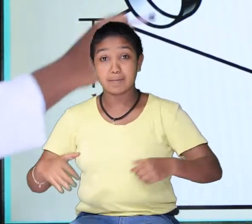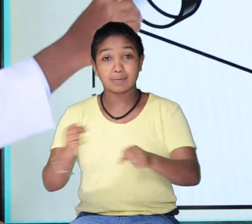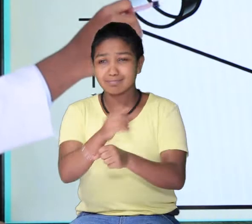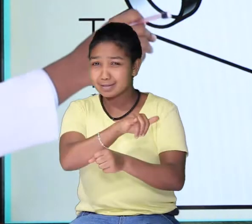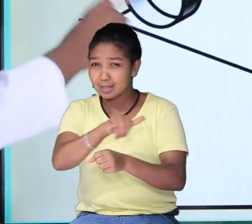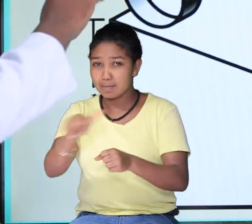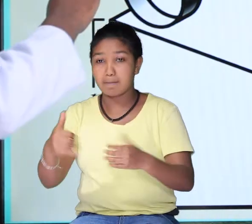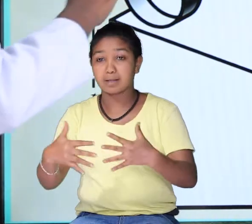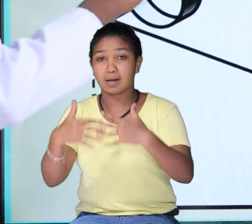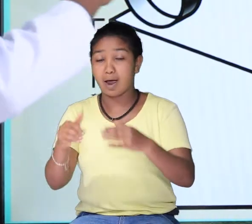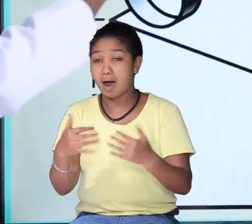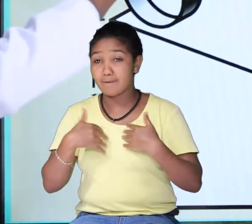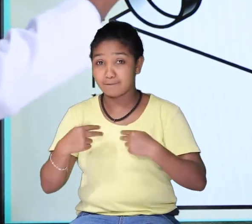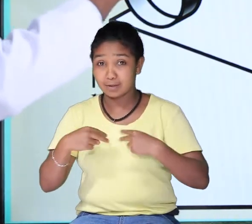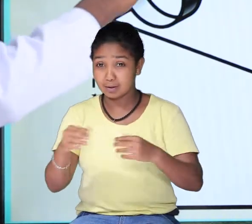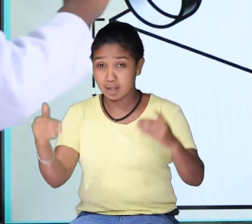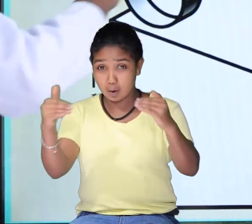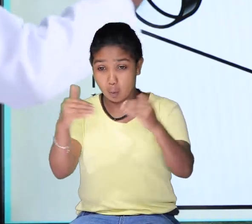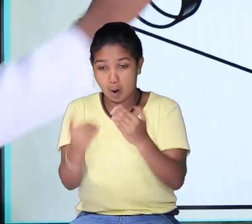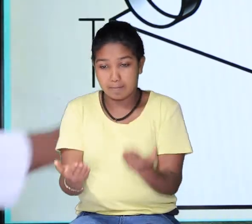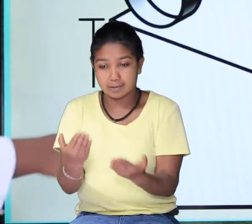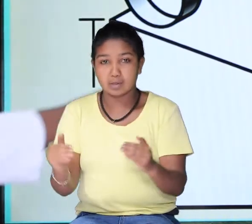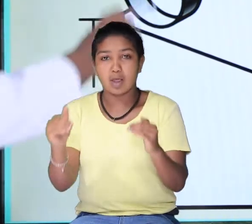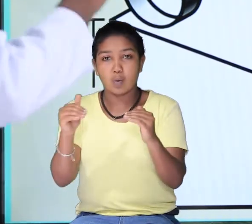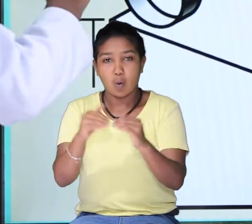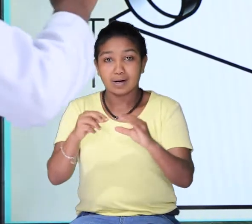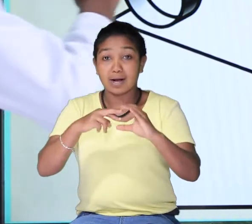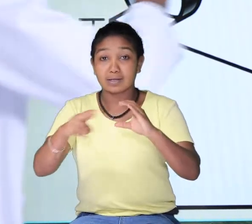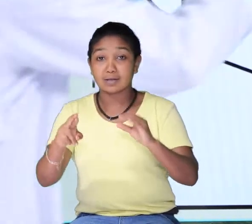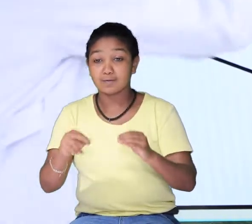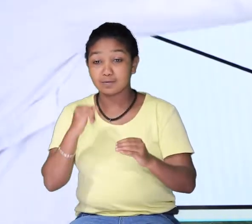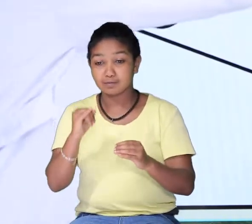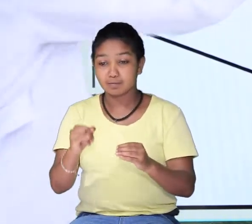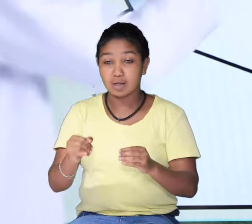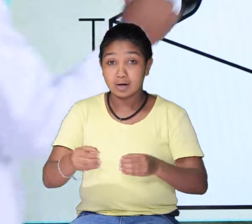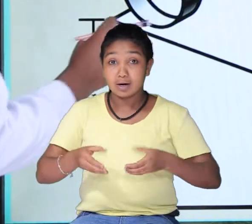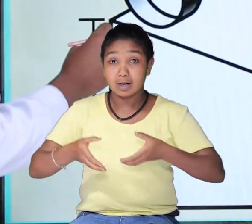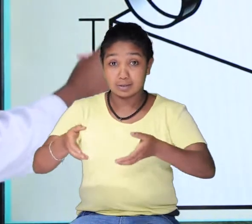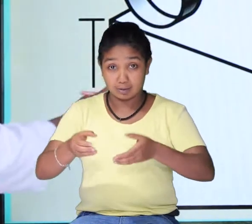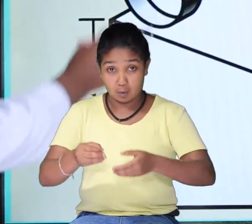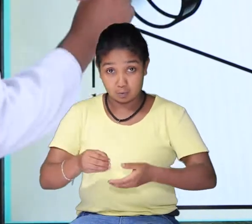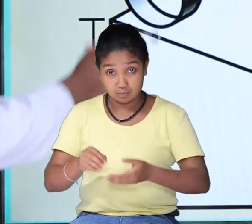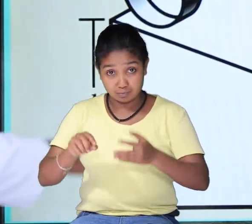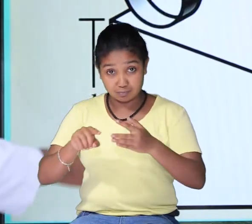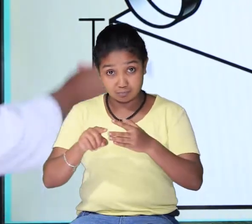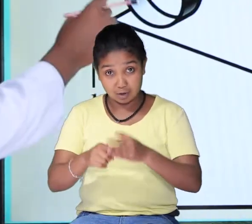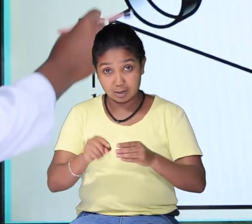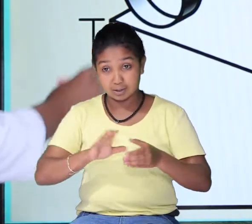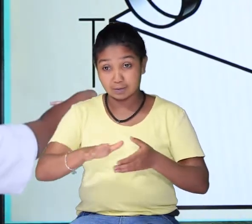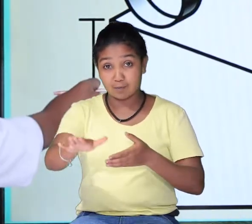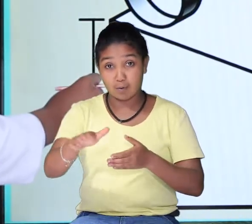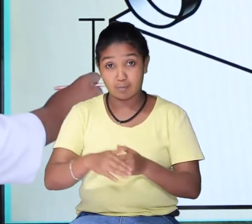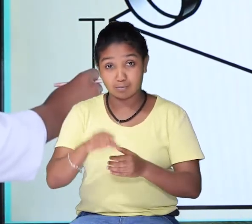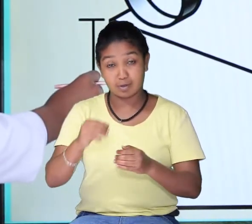same material, having the same or equal mass and equal radius, if they are released from an inclined plane of